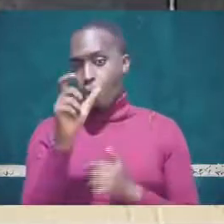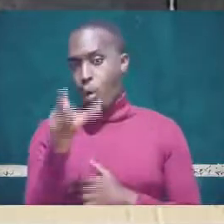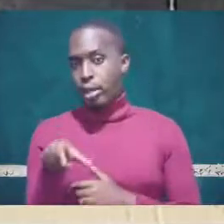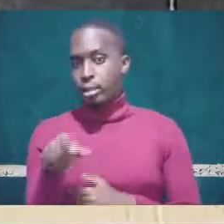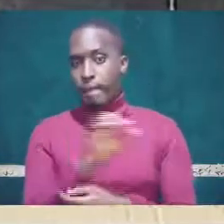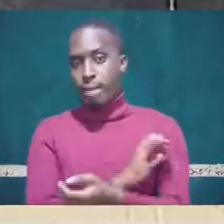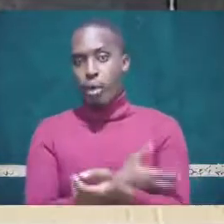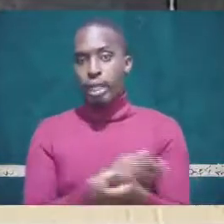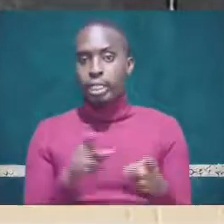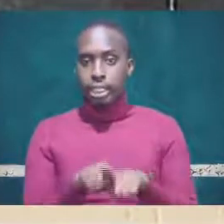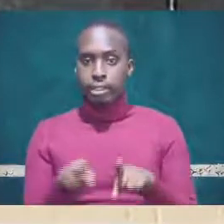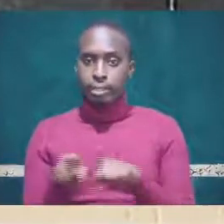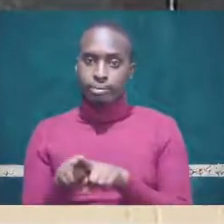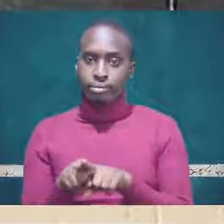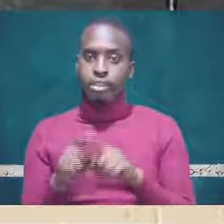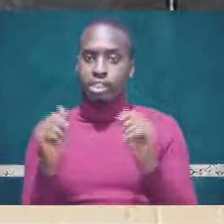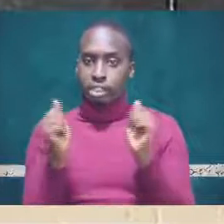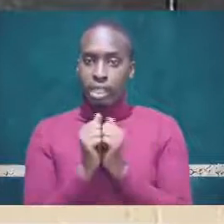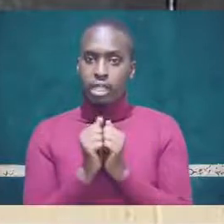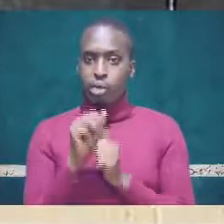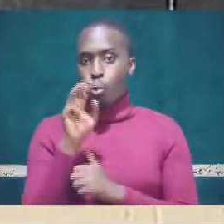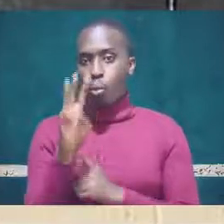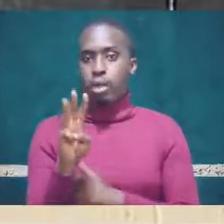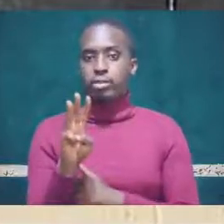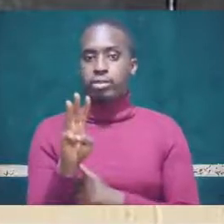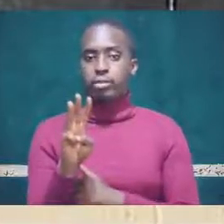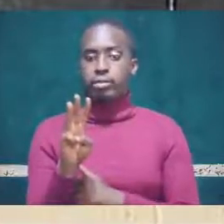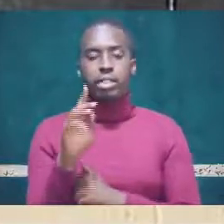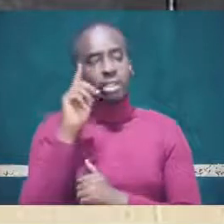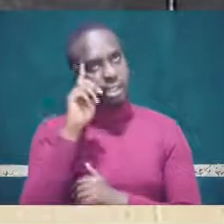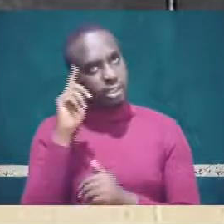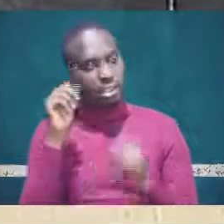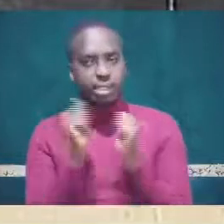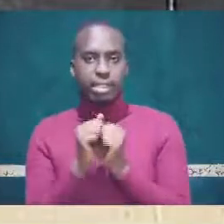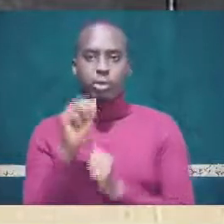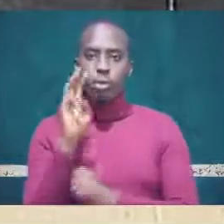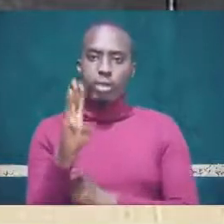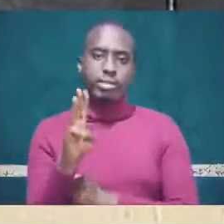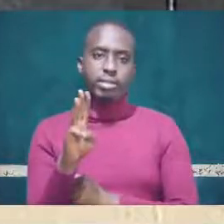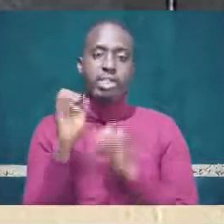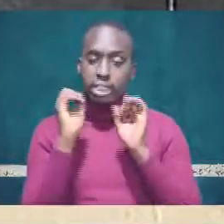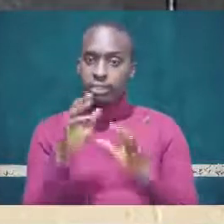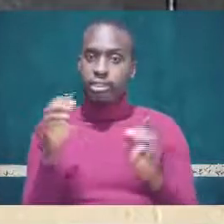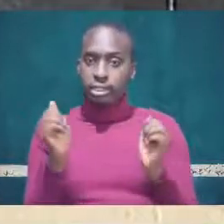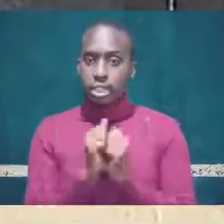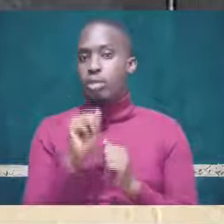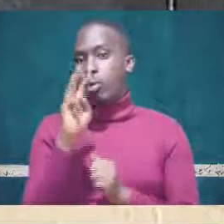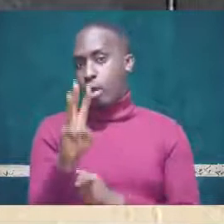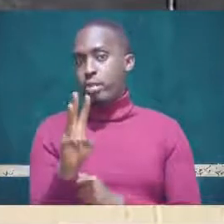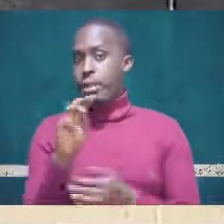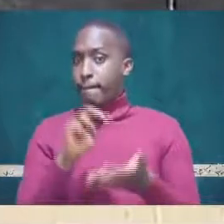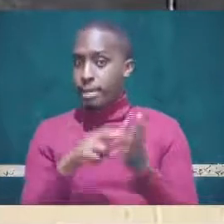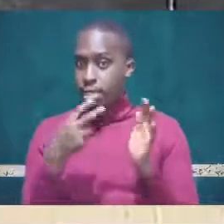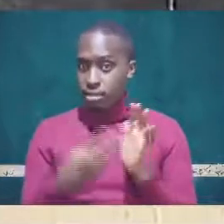power is equal to 10 watts, just imagine 10 watts. So if it is 10 watts, it